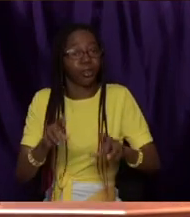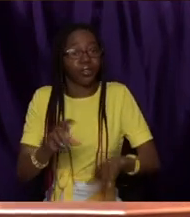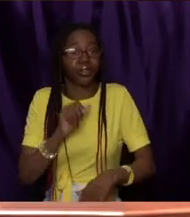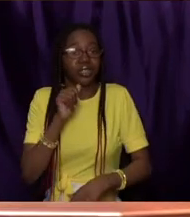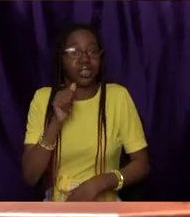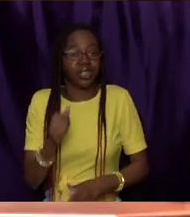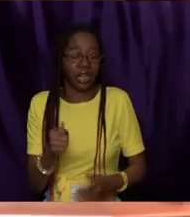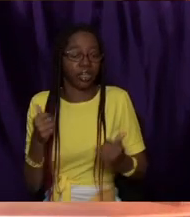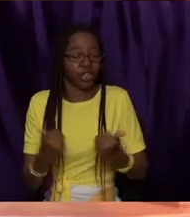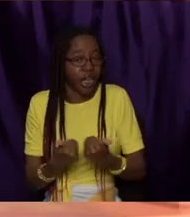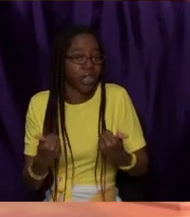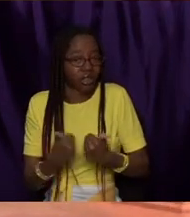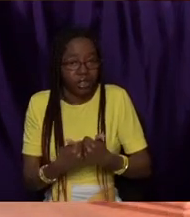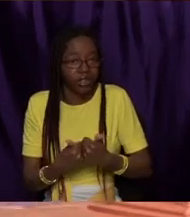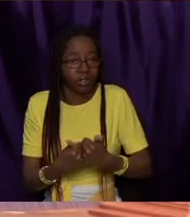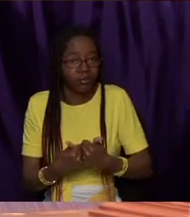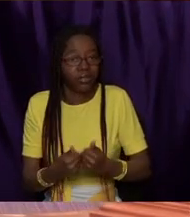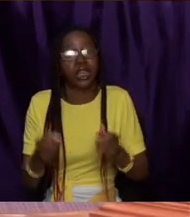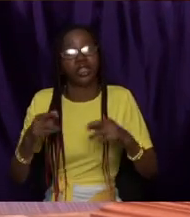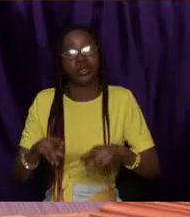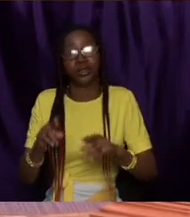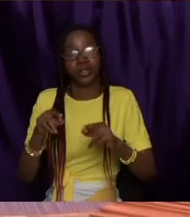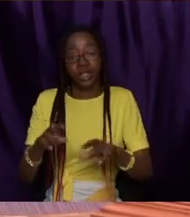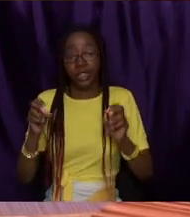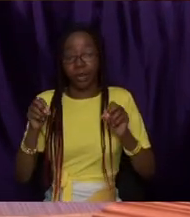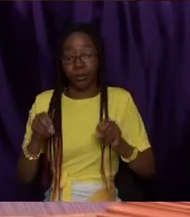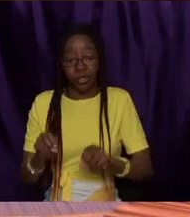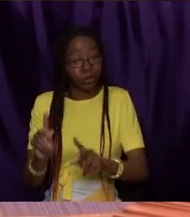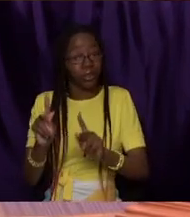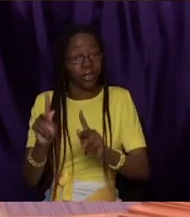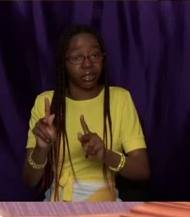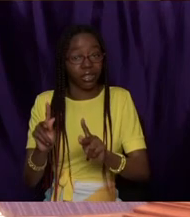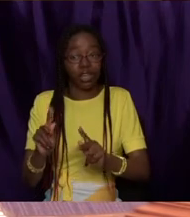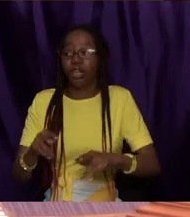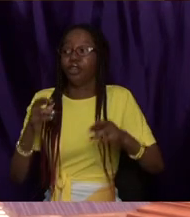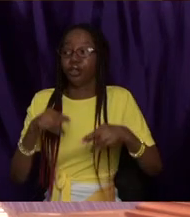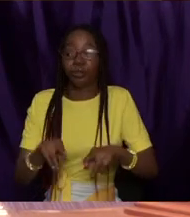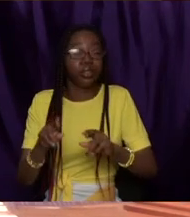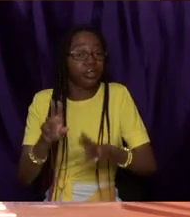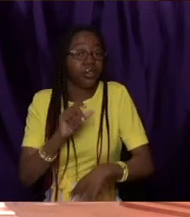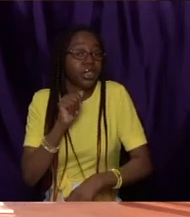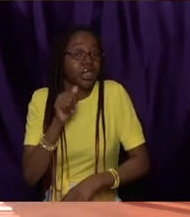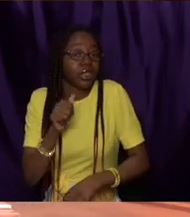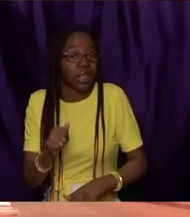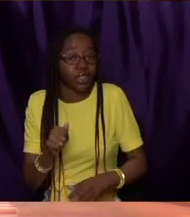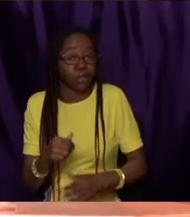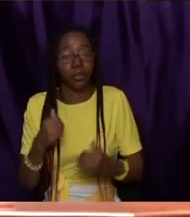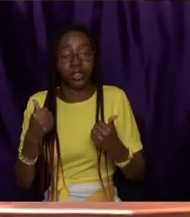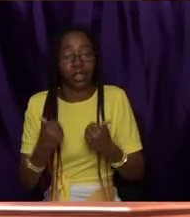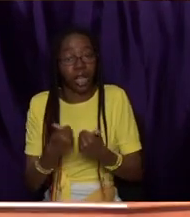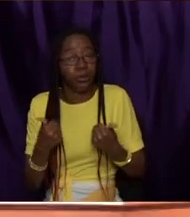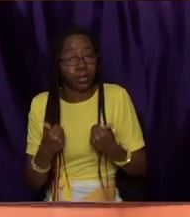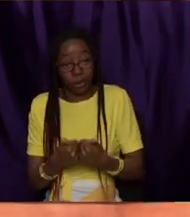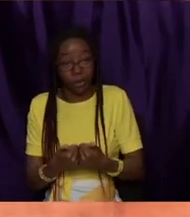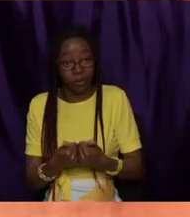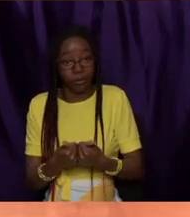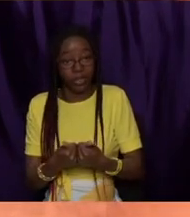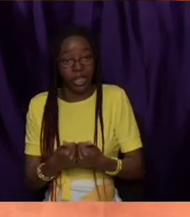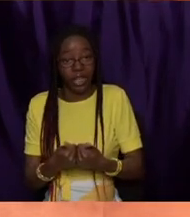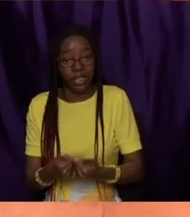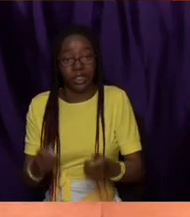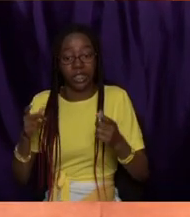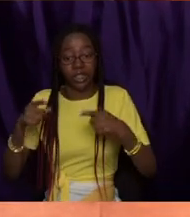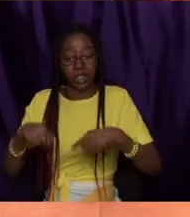much an obstacle as the Jordan is an opportunity. The Jordan is not so much an obstacle as it is a